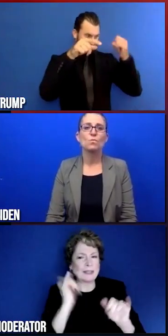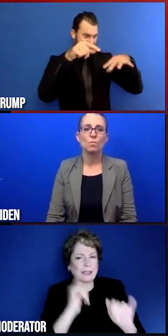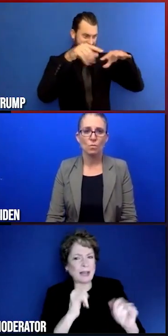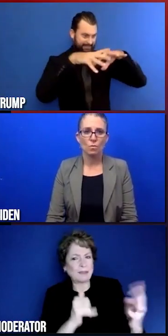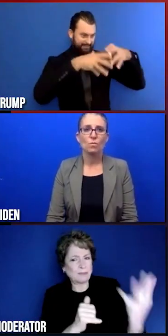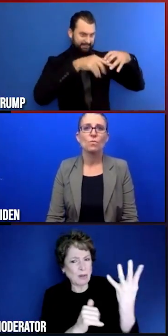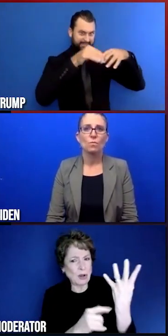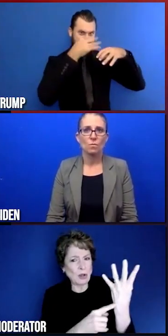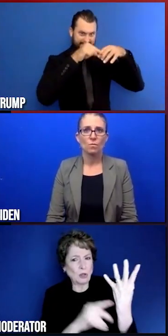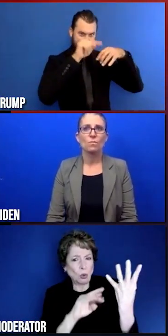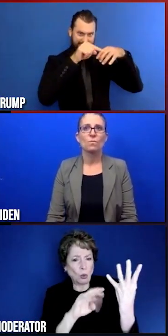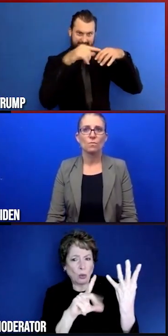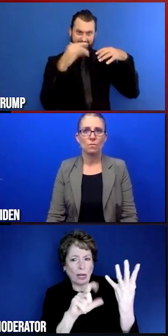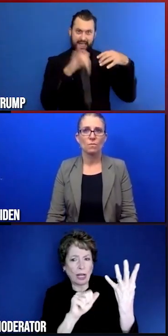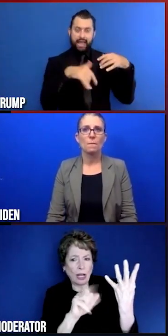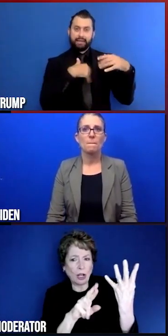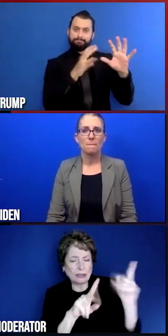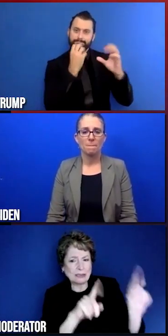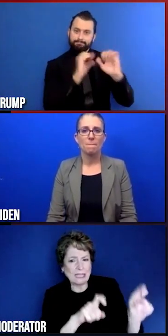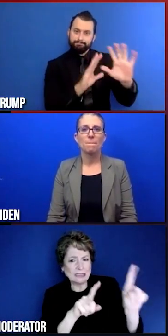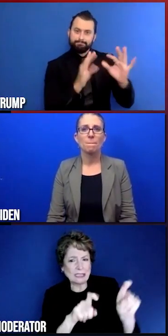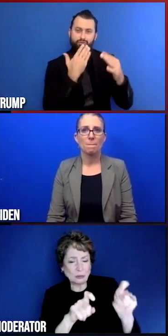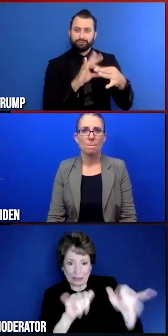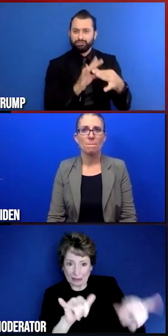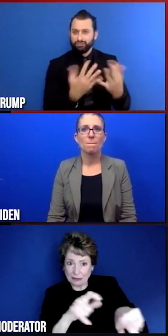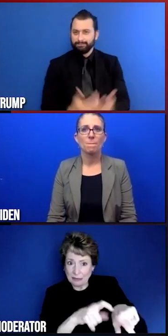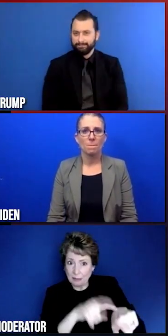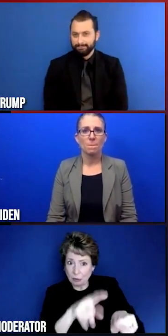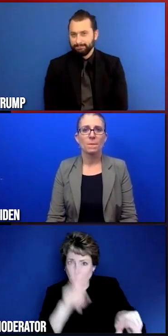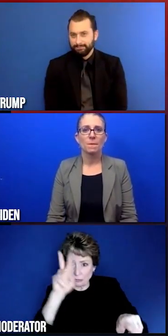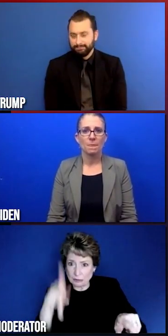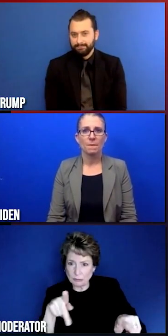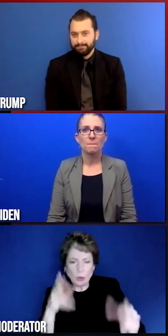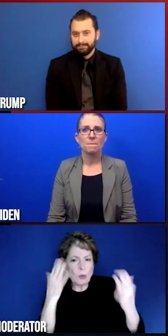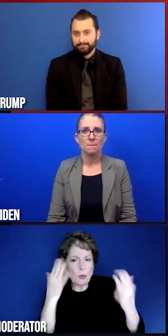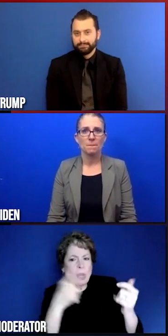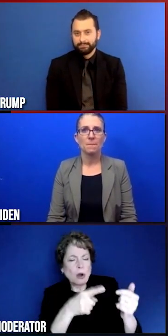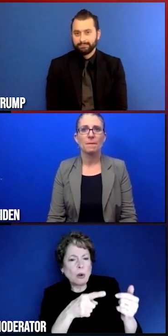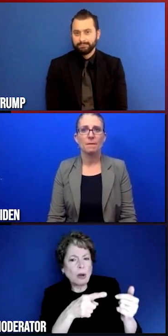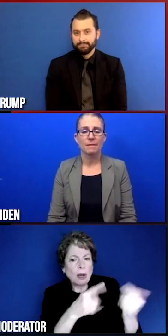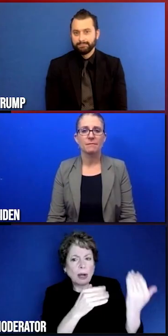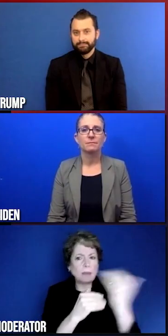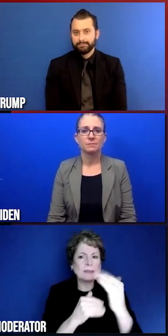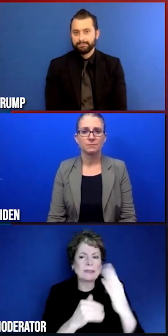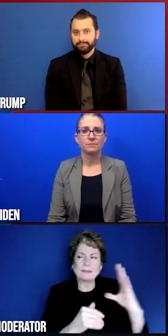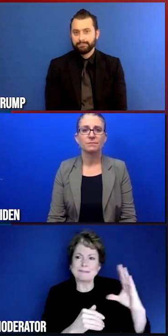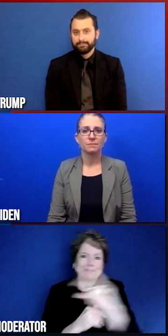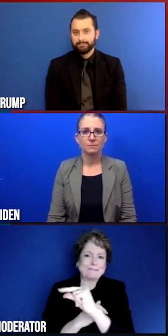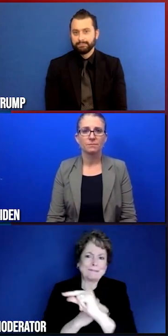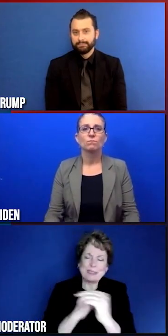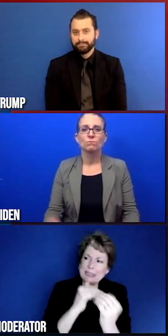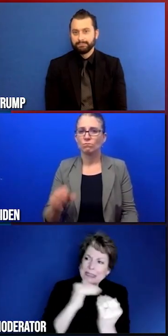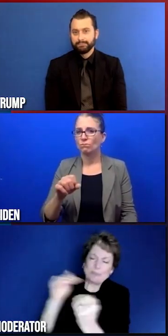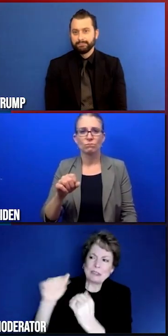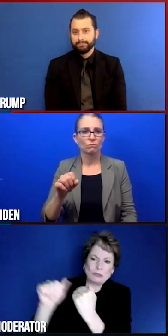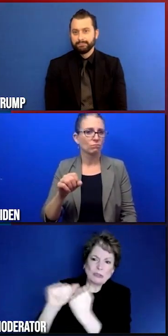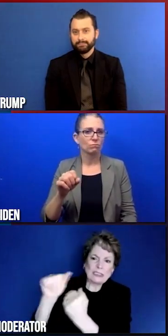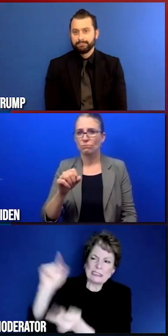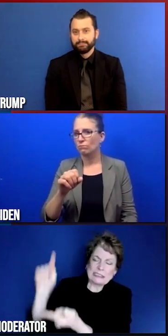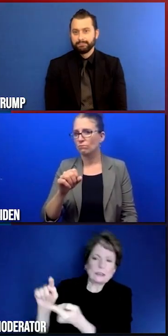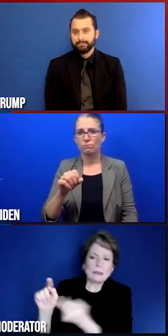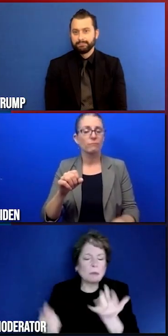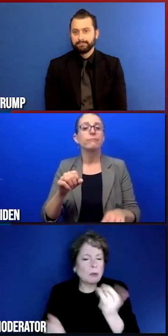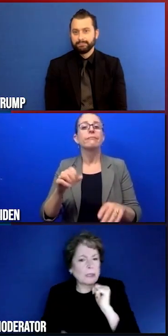Why do you think you would be able to rein in this persistent threat? Because I'd make it clear, which we were making clear to China, they had to be part of the deal. Because